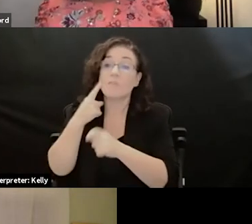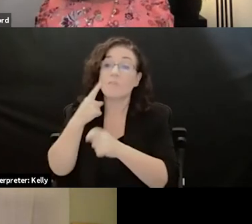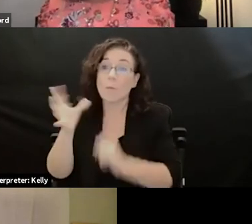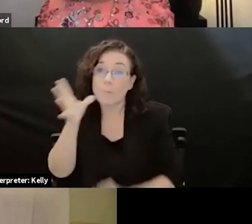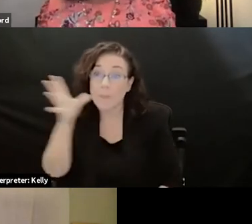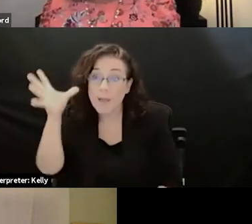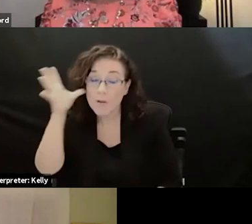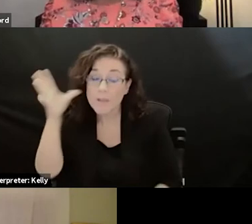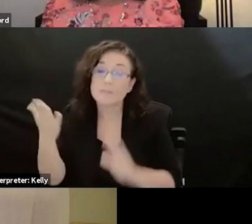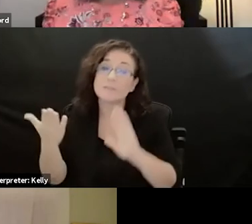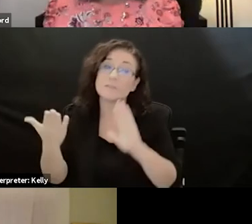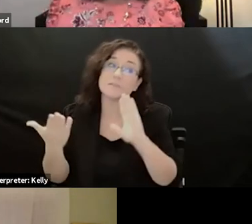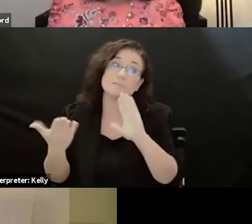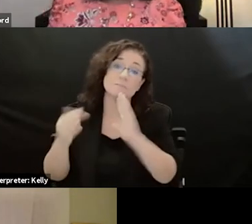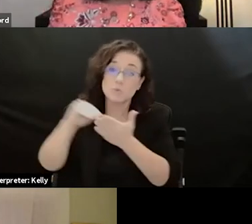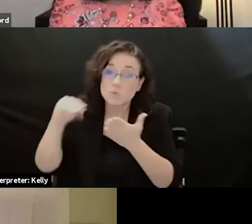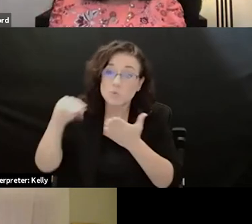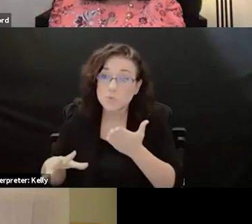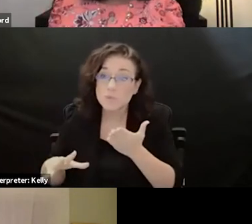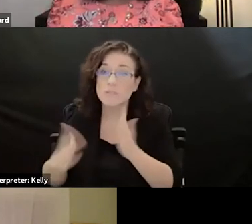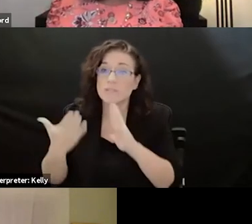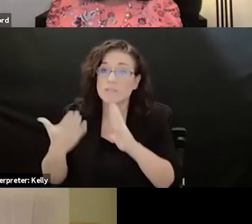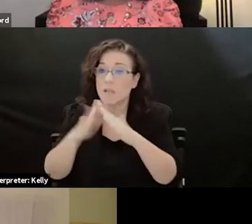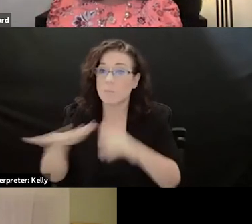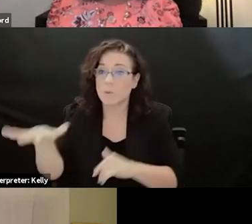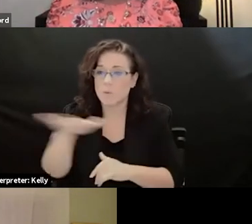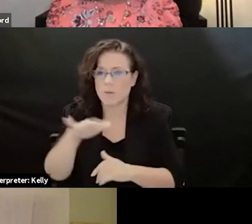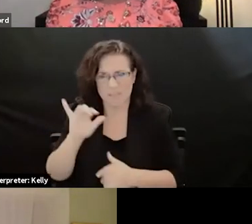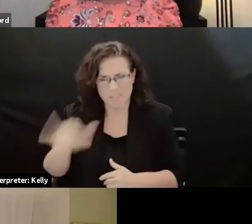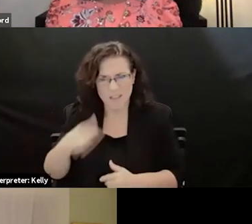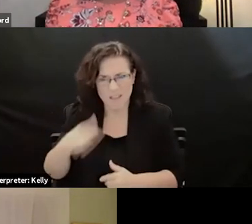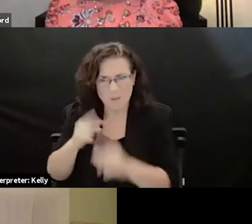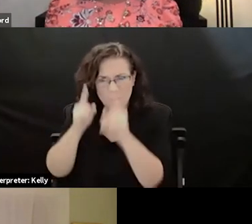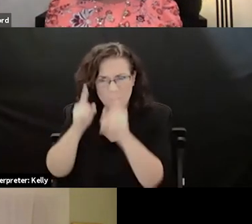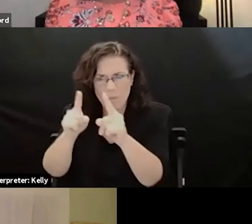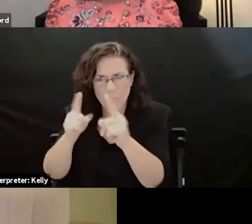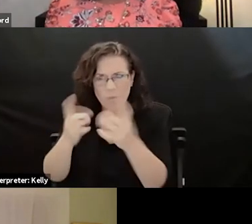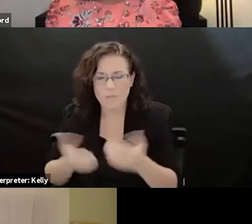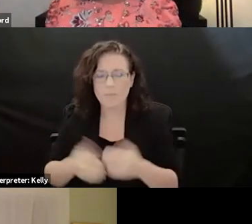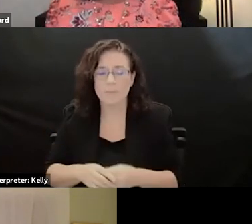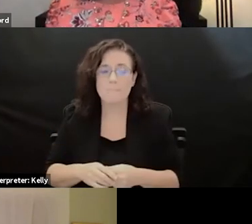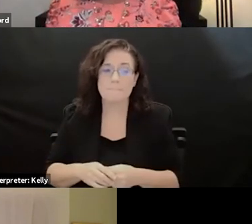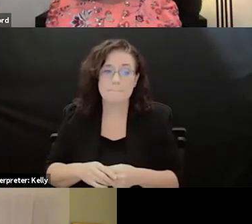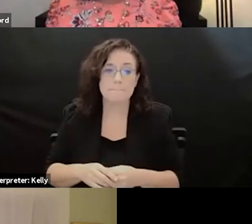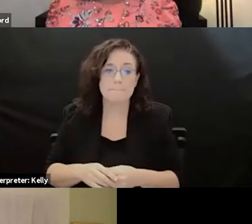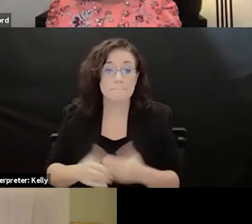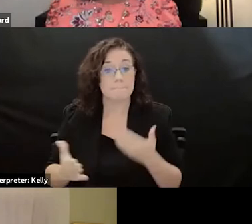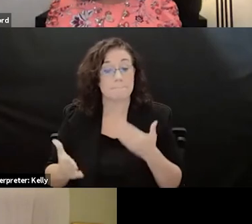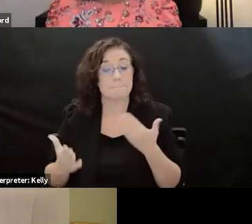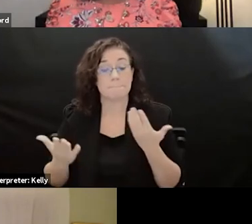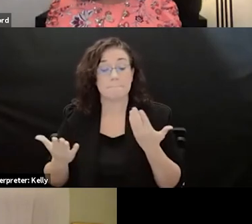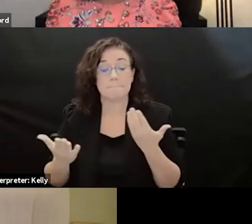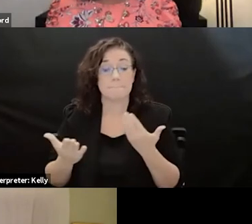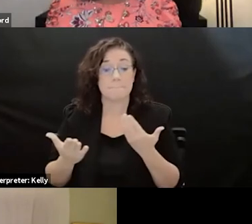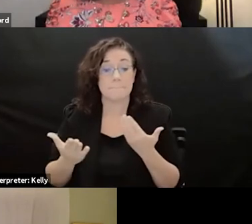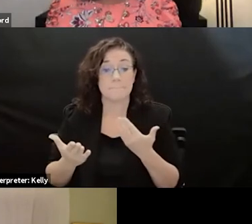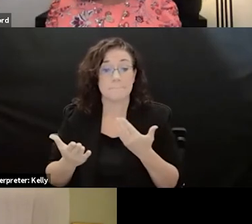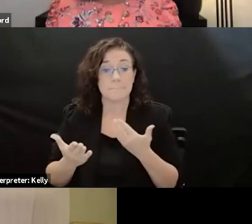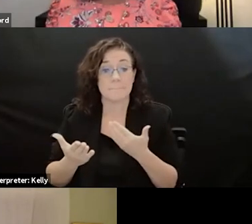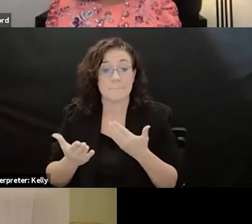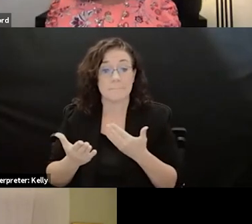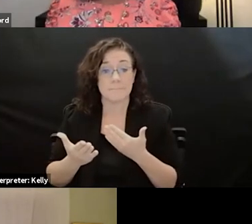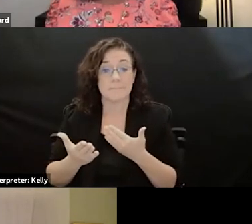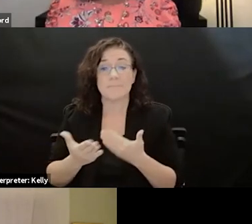is one of our one of our primary goals so even though we did not even though was in the consent